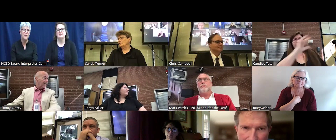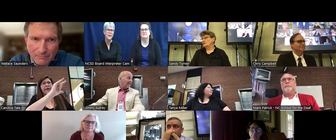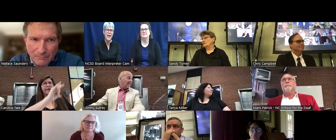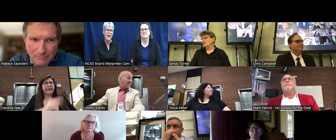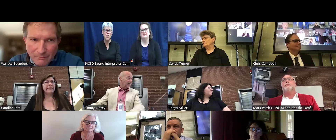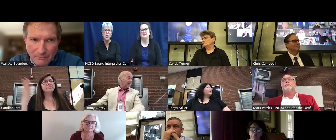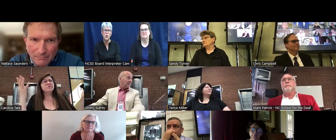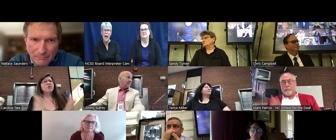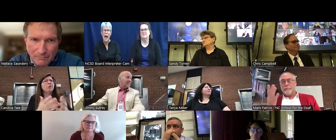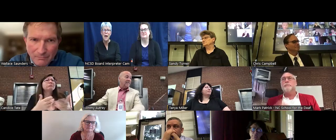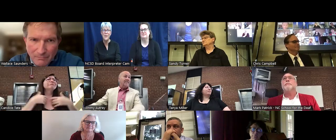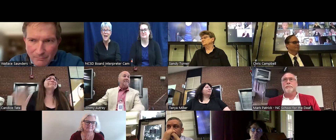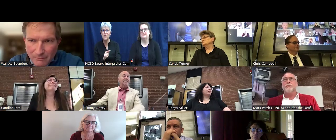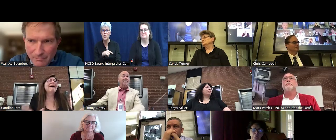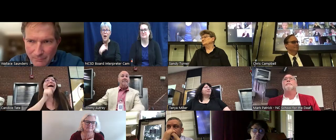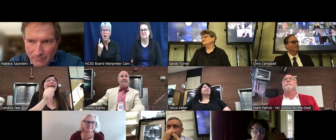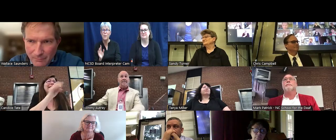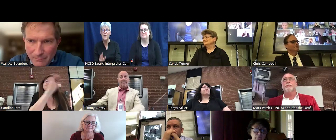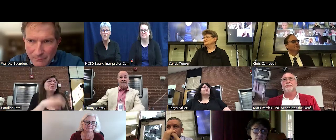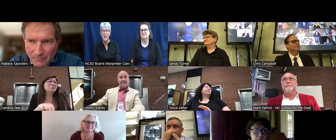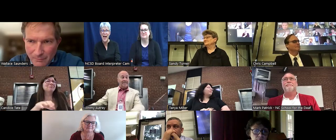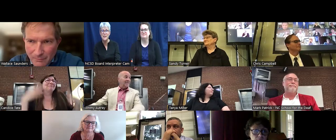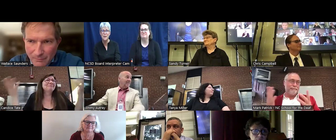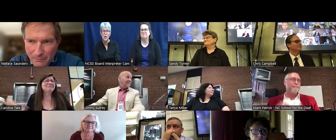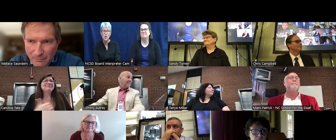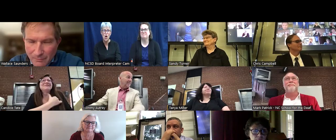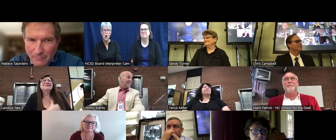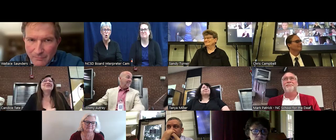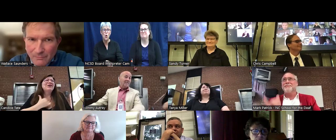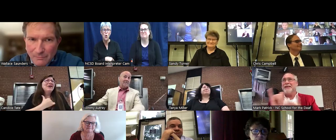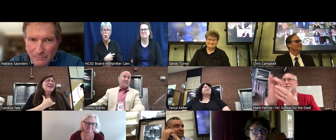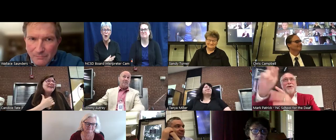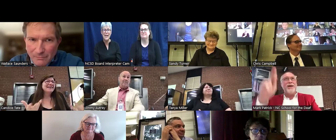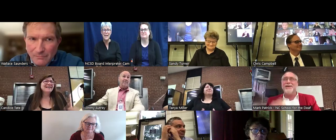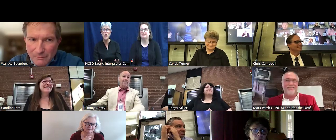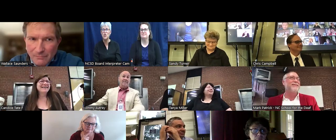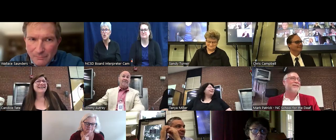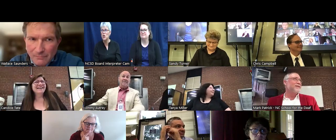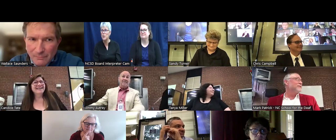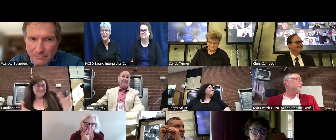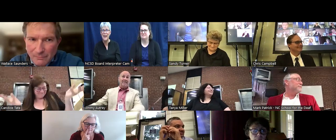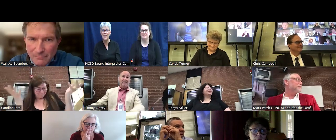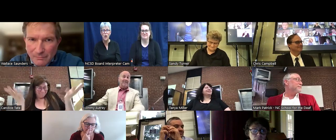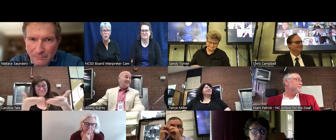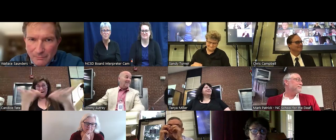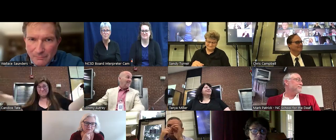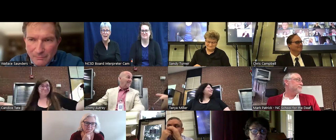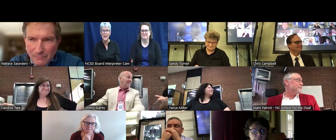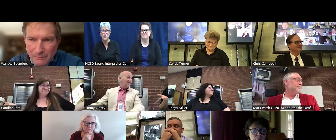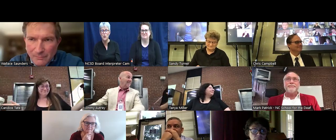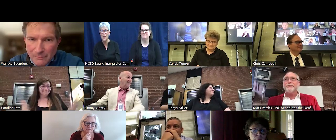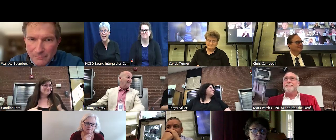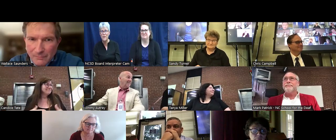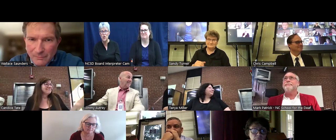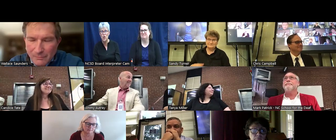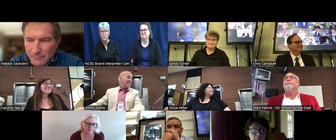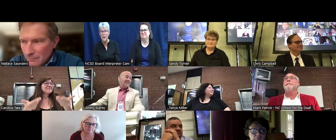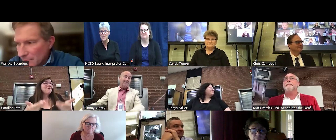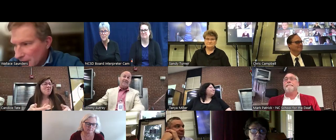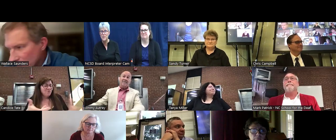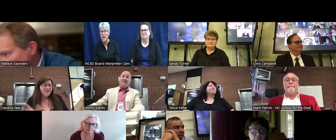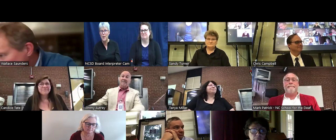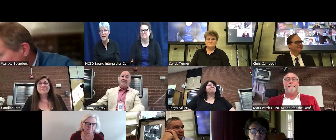on the afternoon, that afternoon, I will be on a flight. So I can't get on Zoom. Can't do that afternoon,